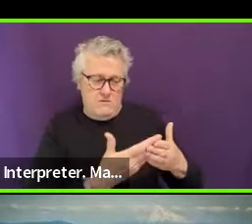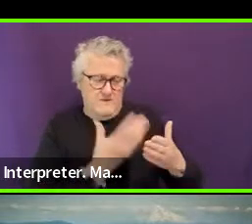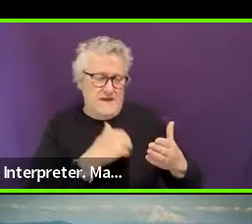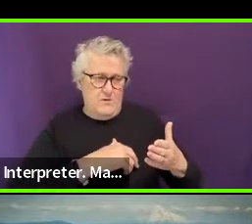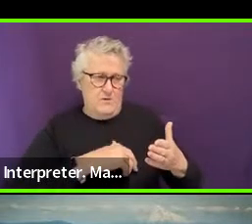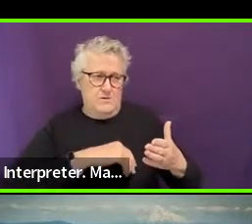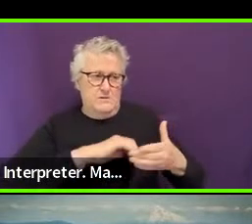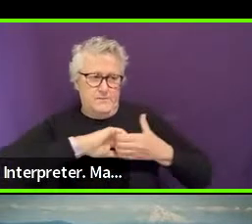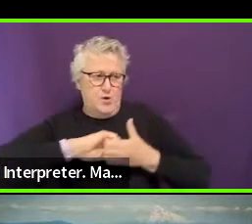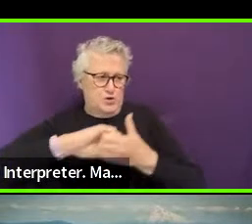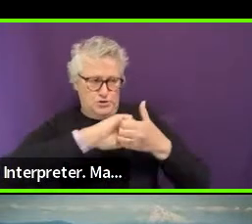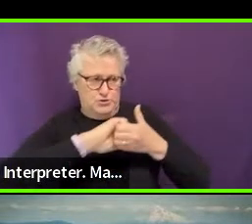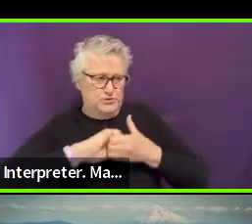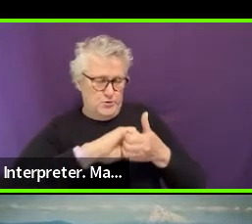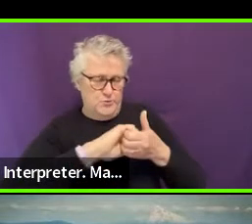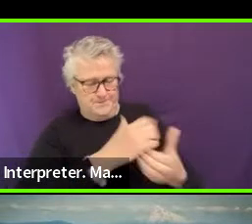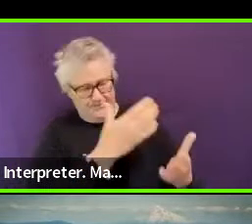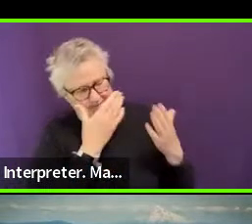President Peterson. Thank you.